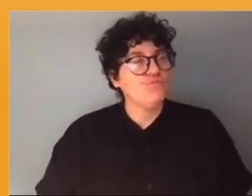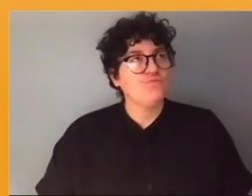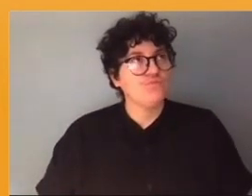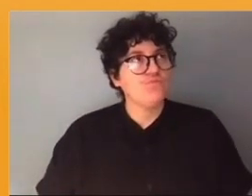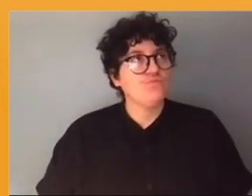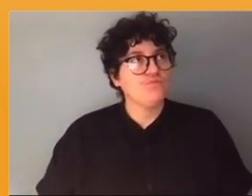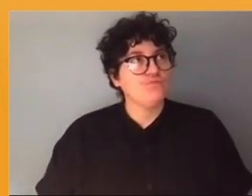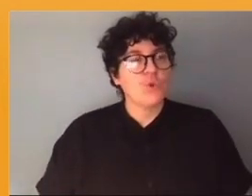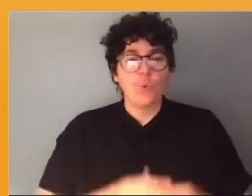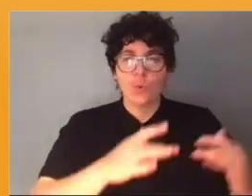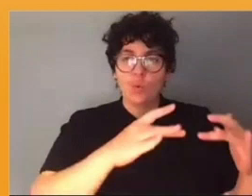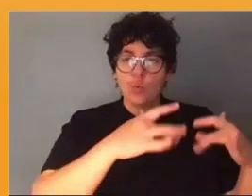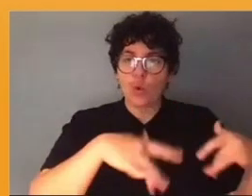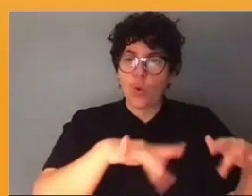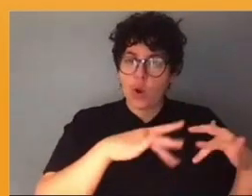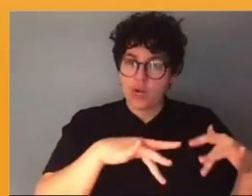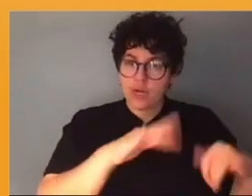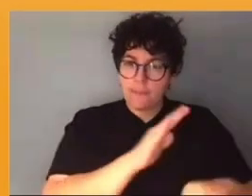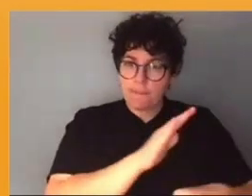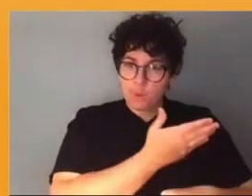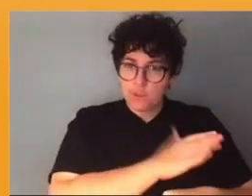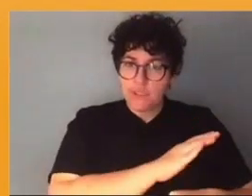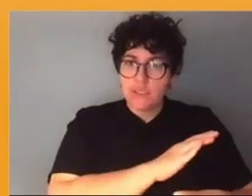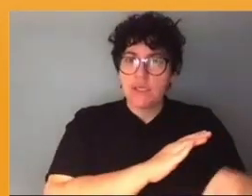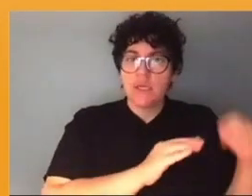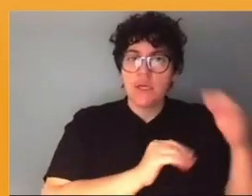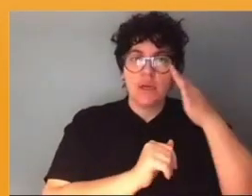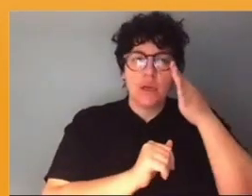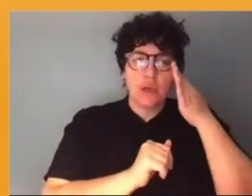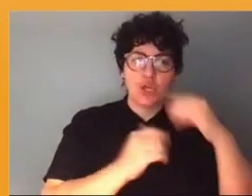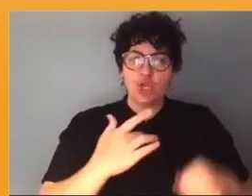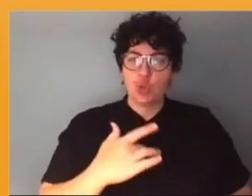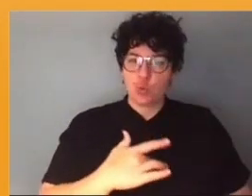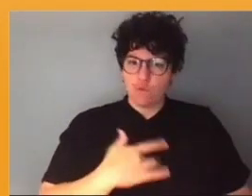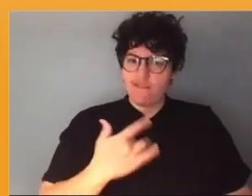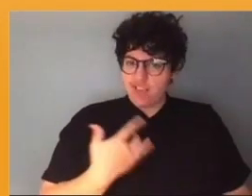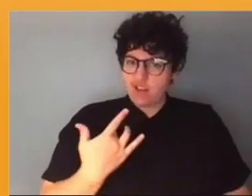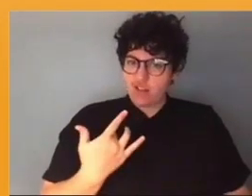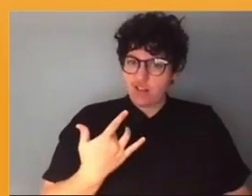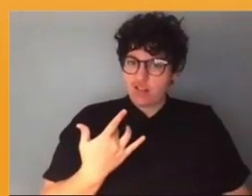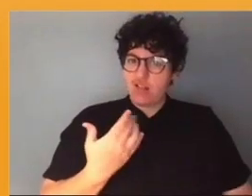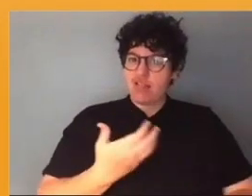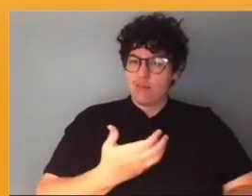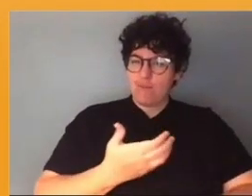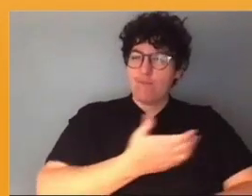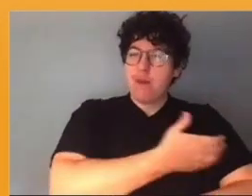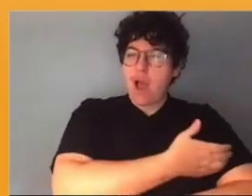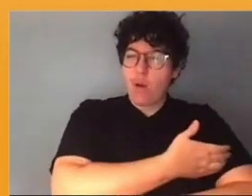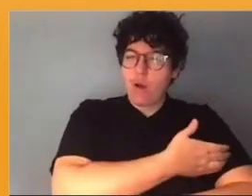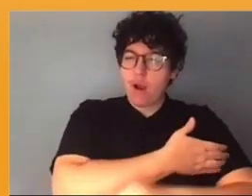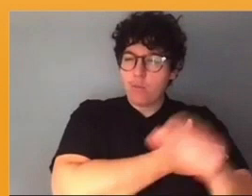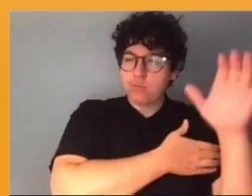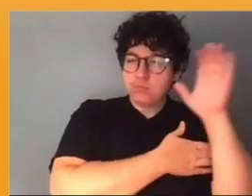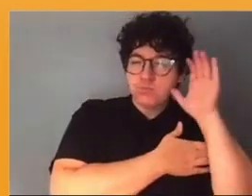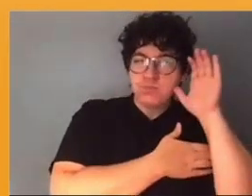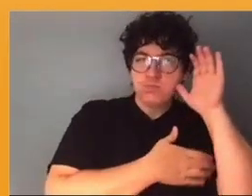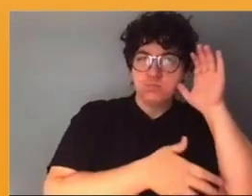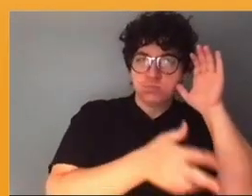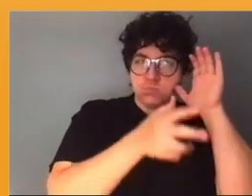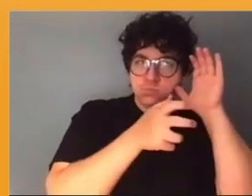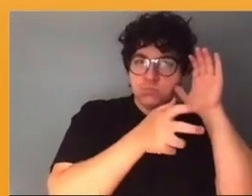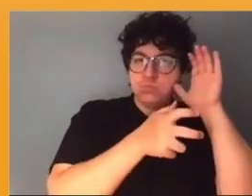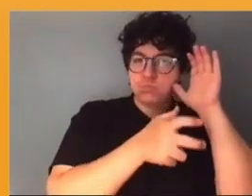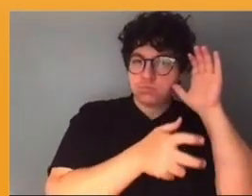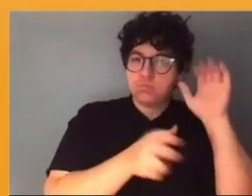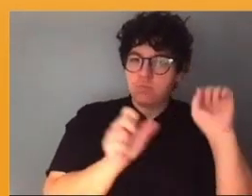Pre-recorded music, you still feel the power coming from the musicians, but